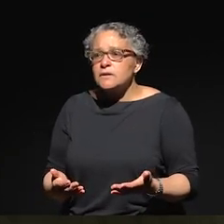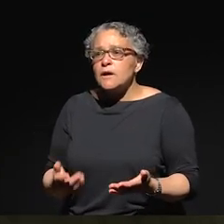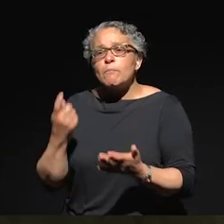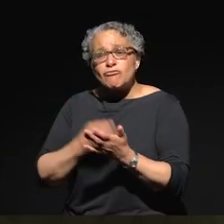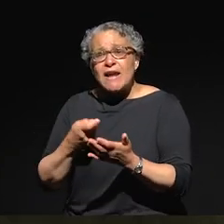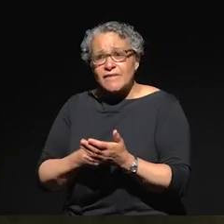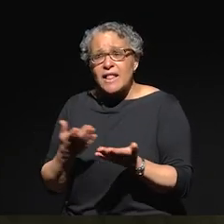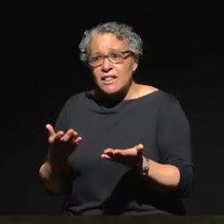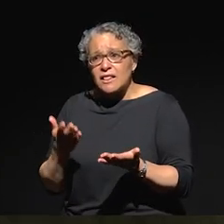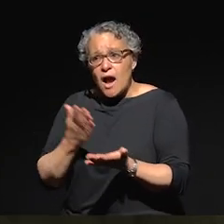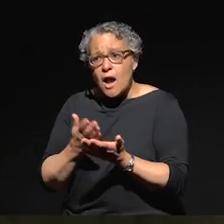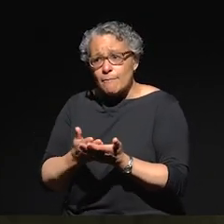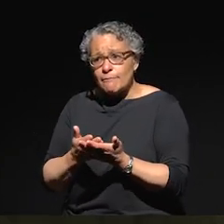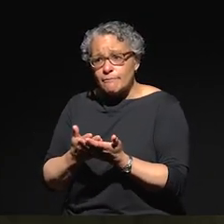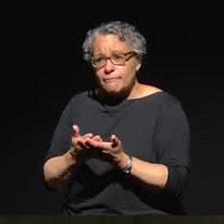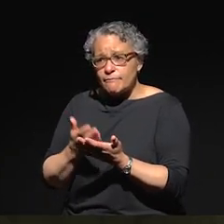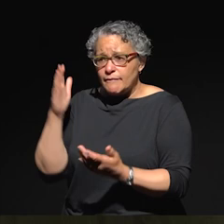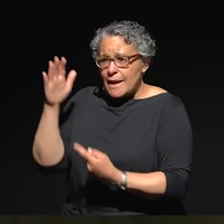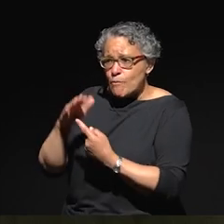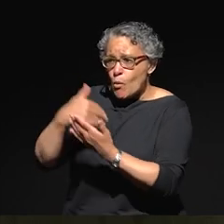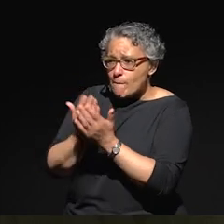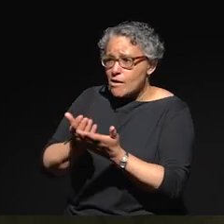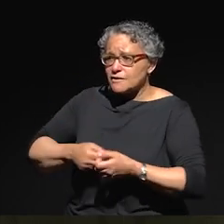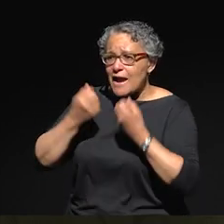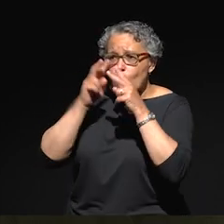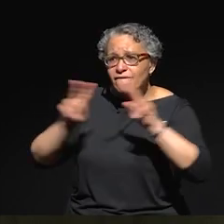Raphael really is integral to our visual